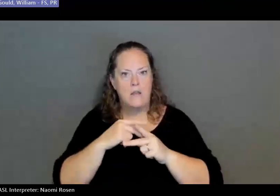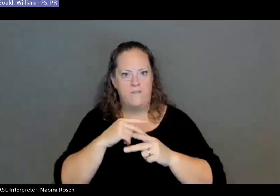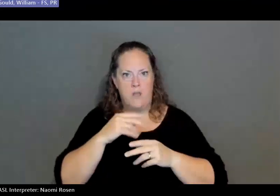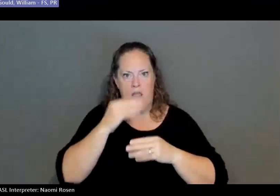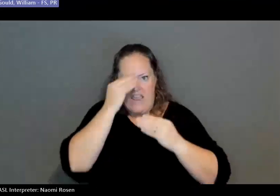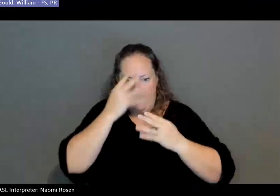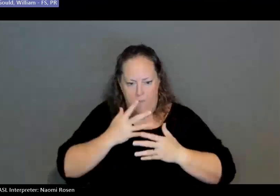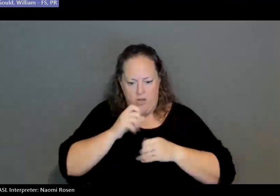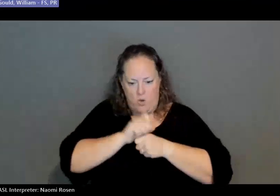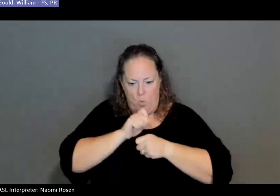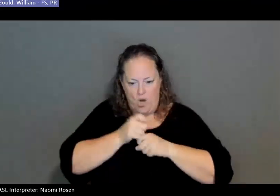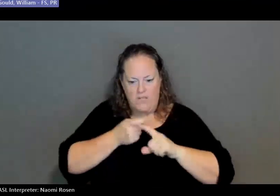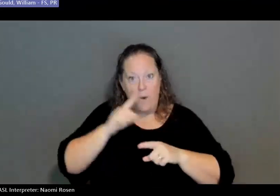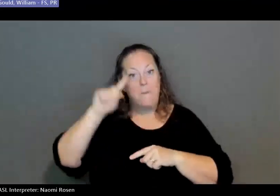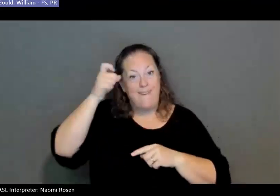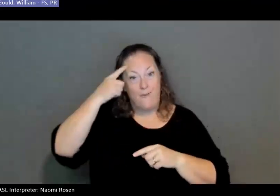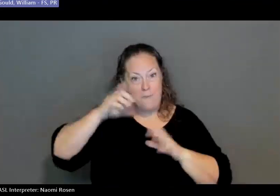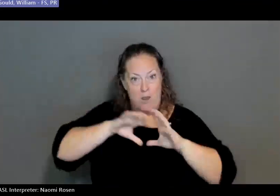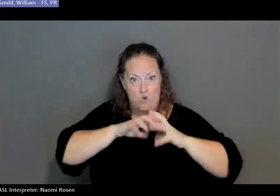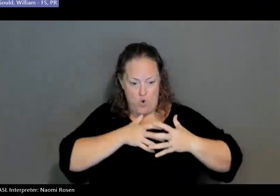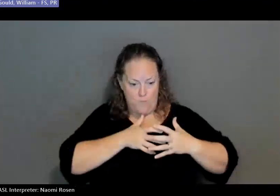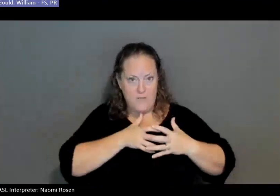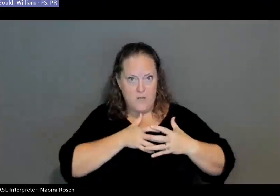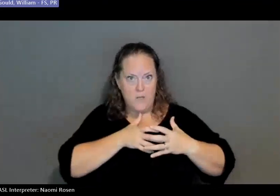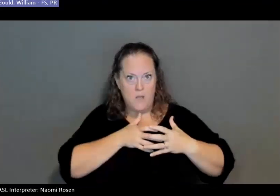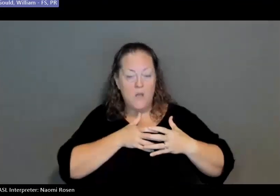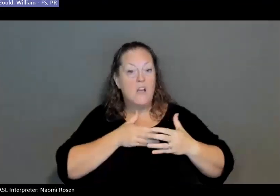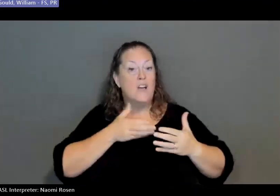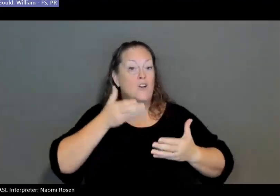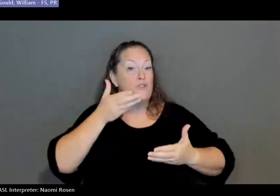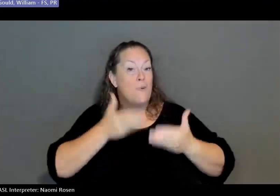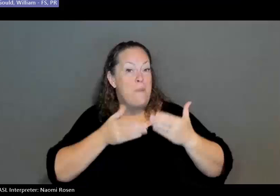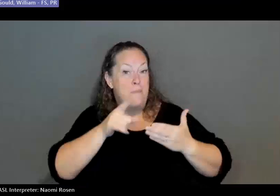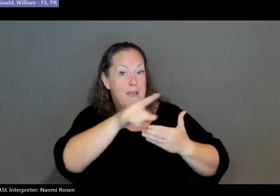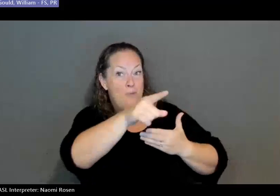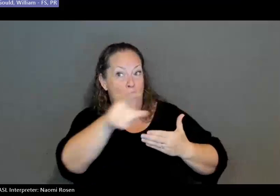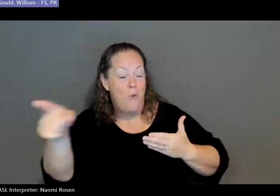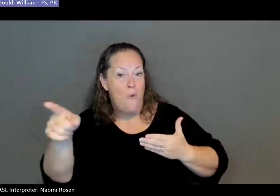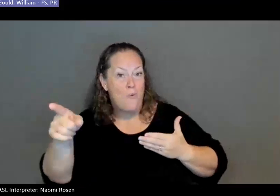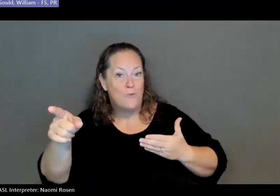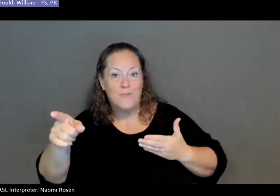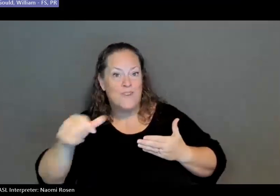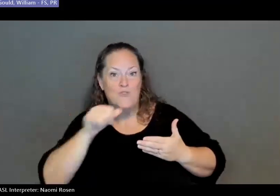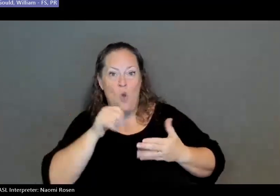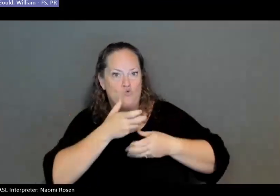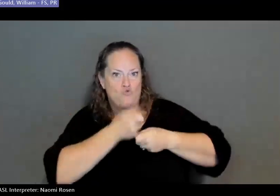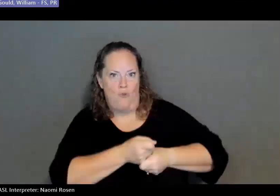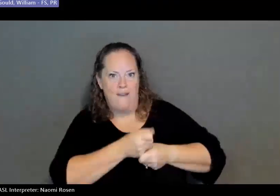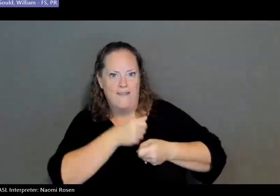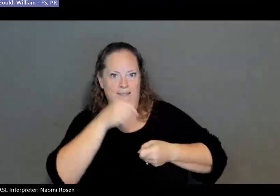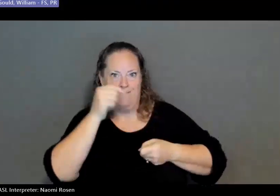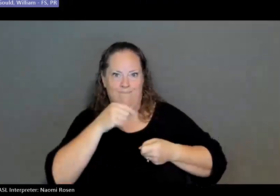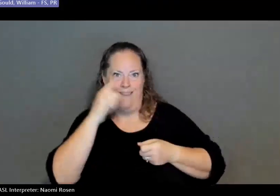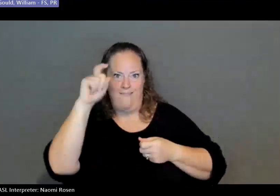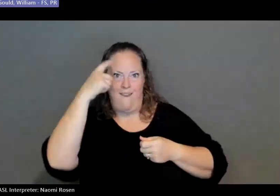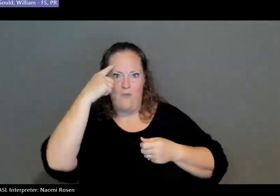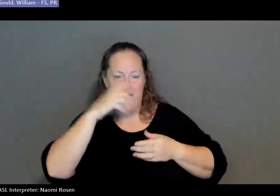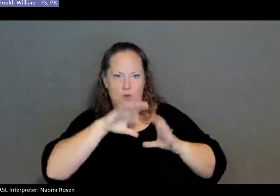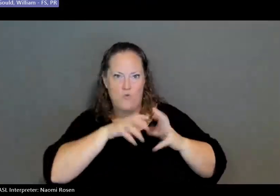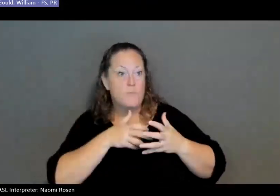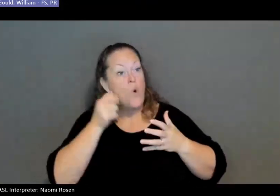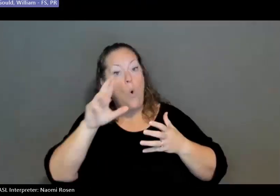from government entities. There may be issues of trust or lack of